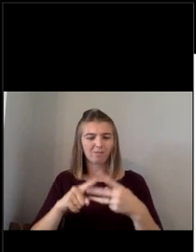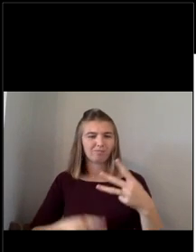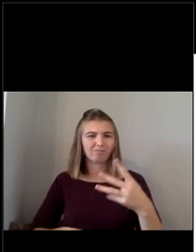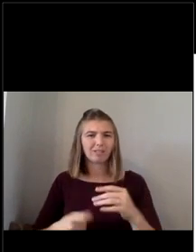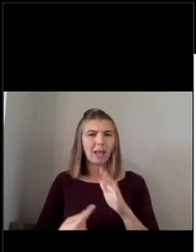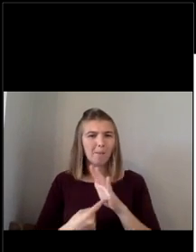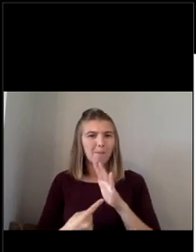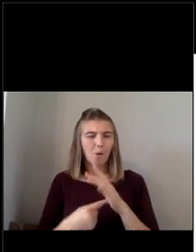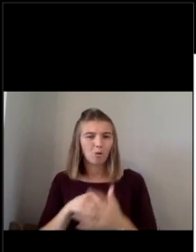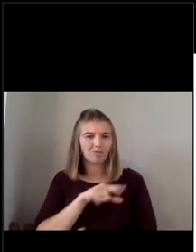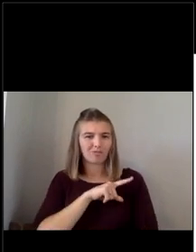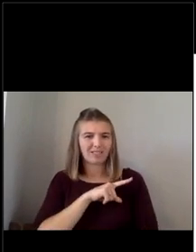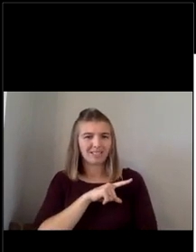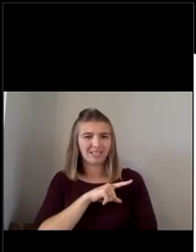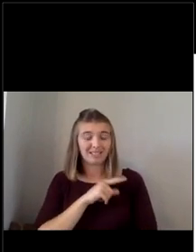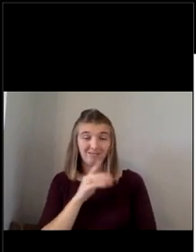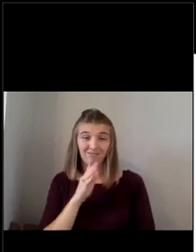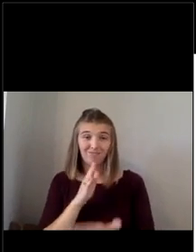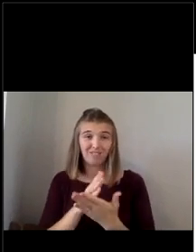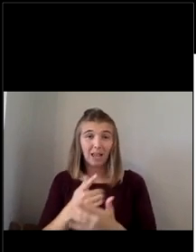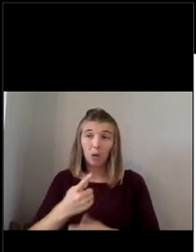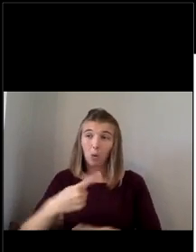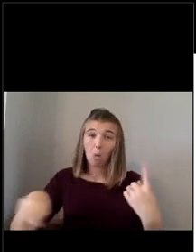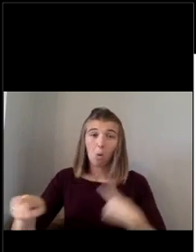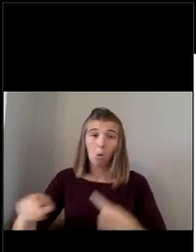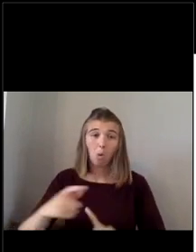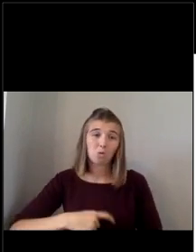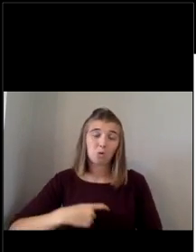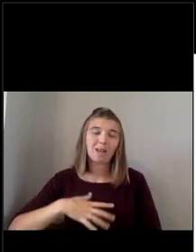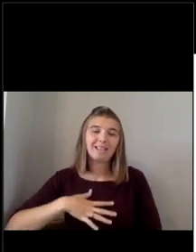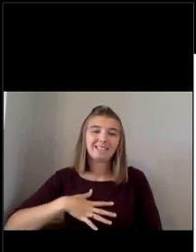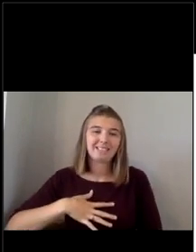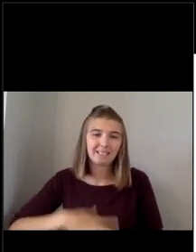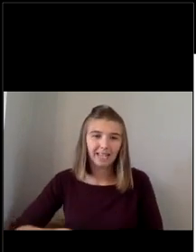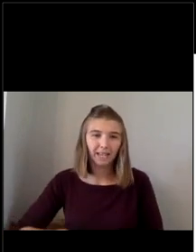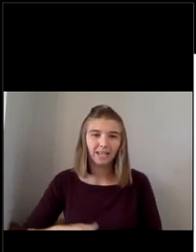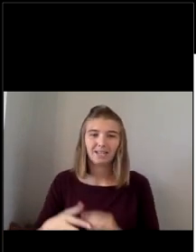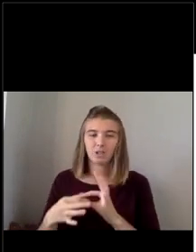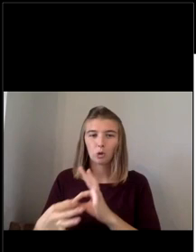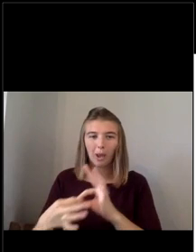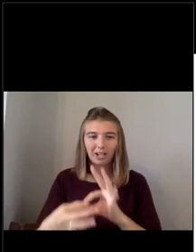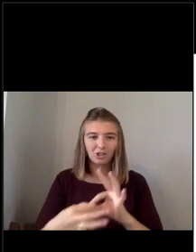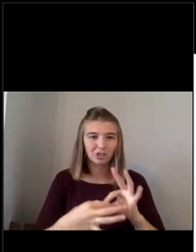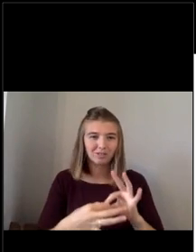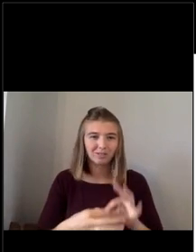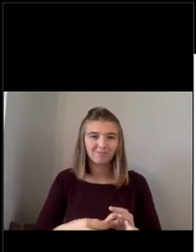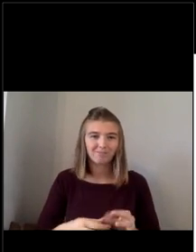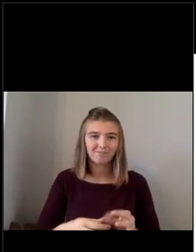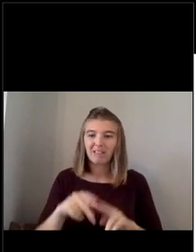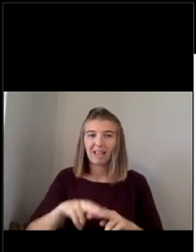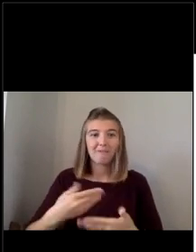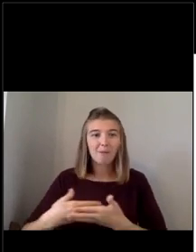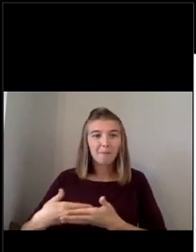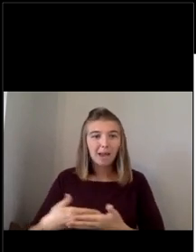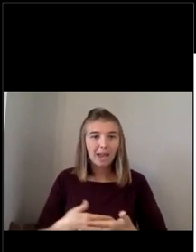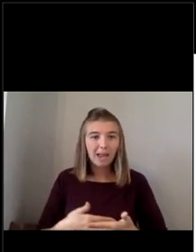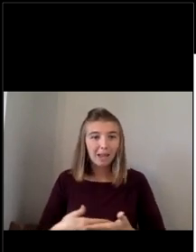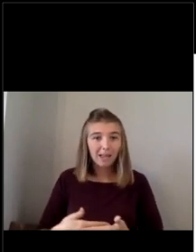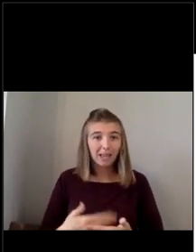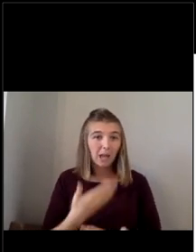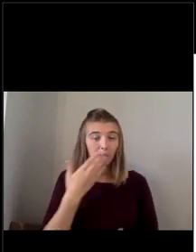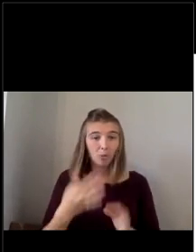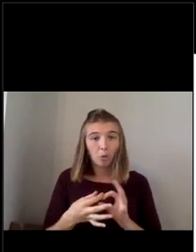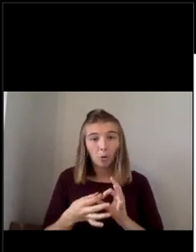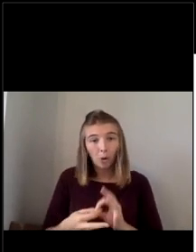Connection and belonging are a universal, basic human need. As infants, if those needs are not met, we die. Even